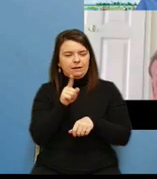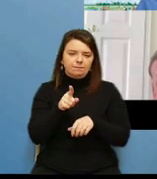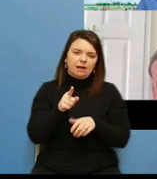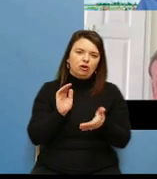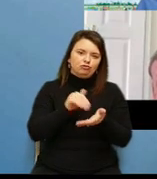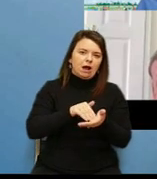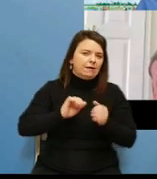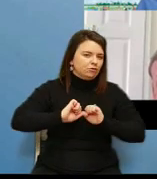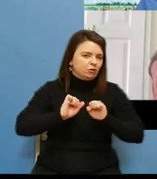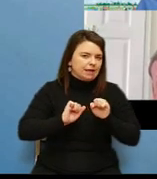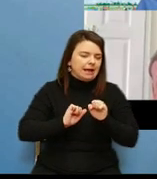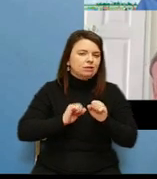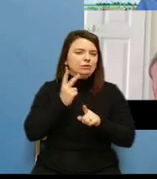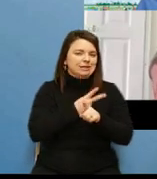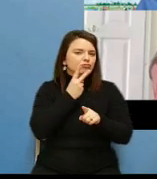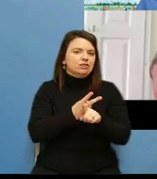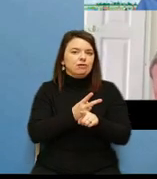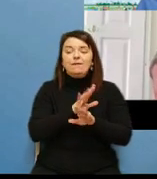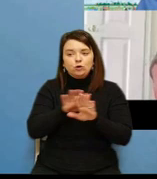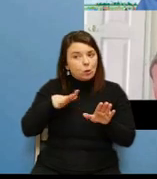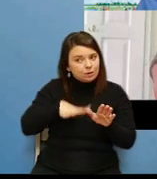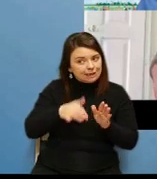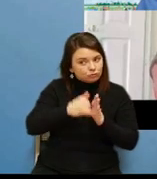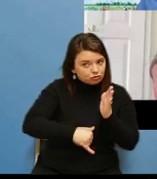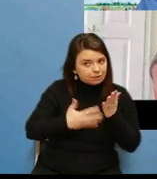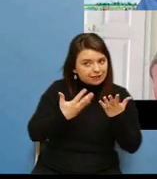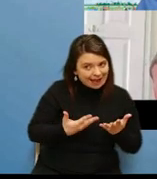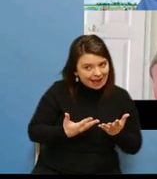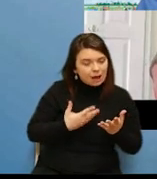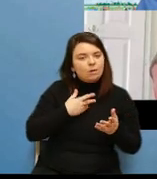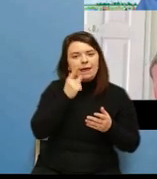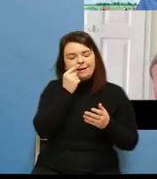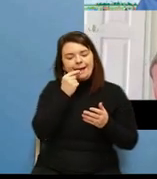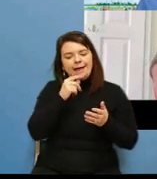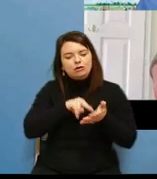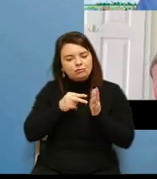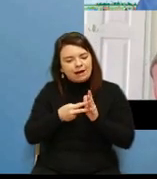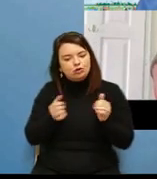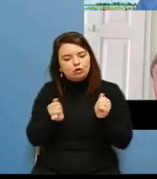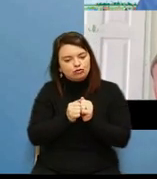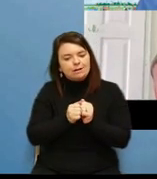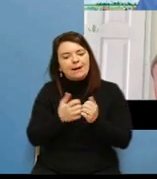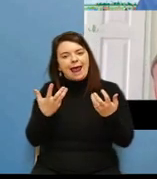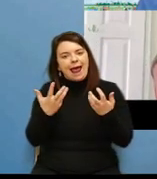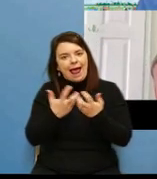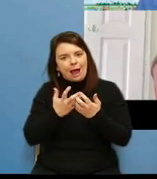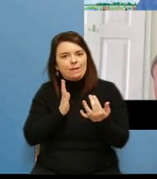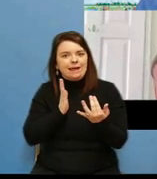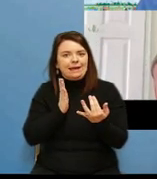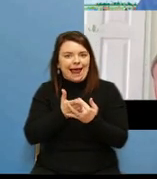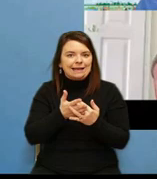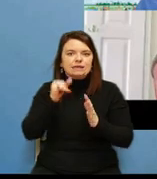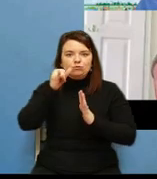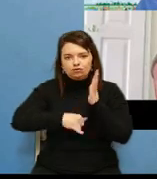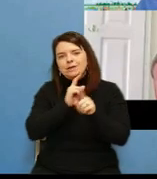EPS, but that hasn't arrived as yet. So we just have to reiterate that, if they don't need a prescription now, then make arrangements or agreement